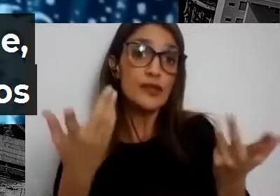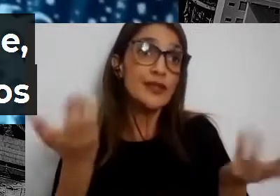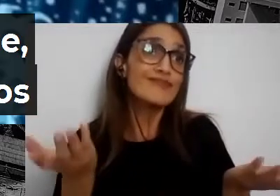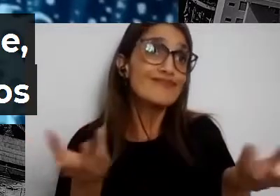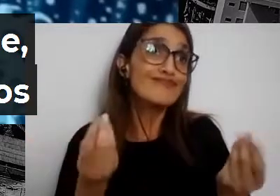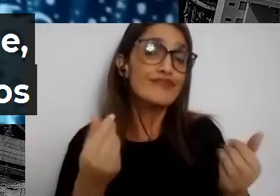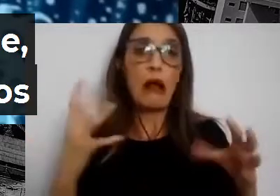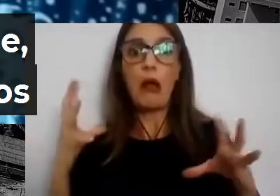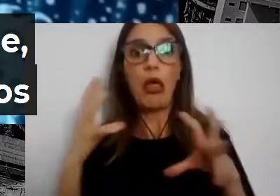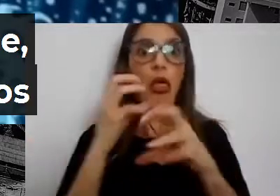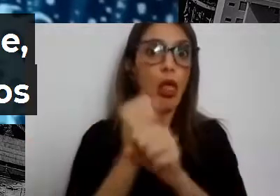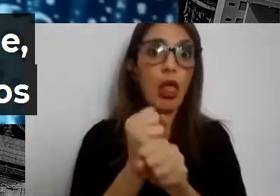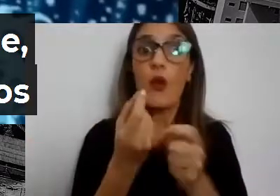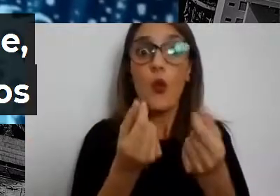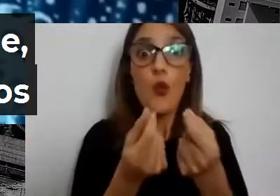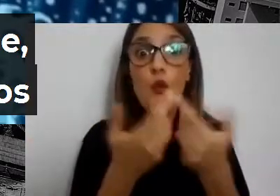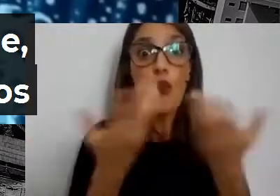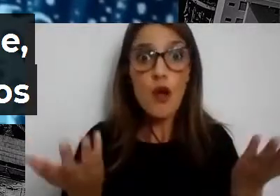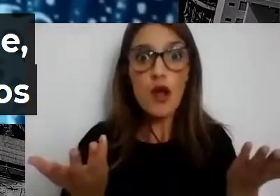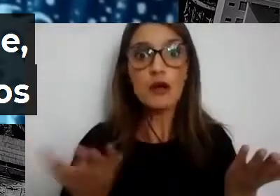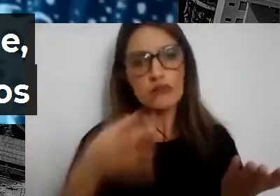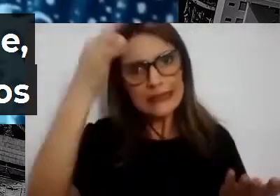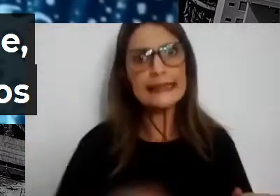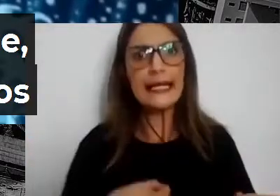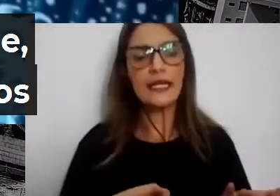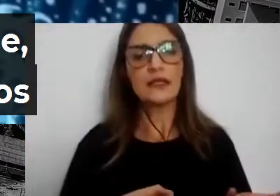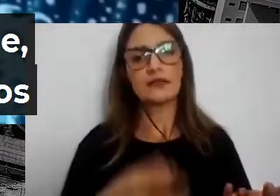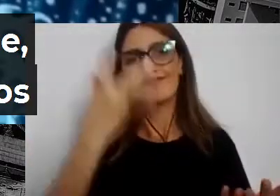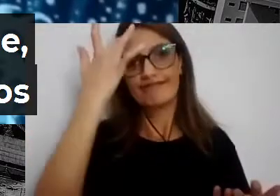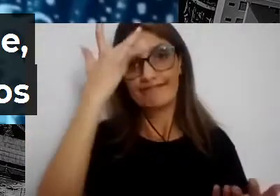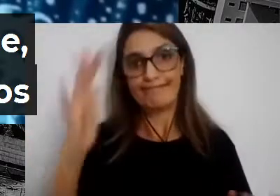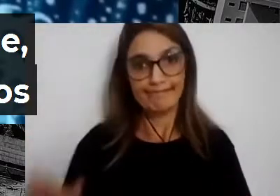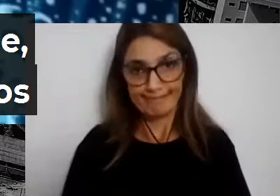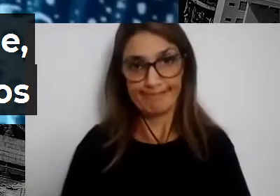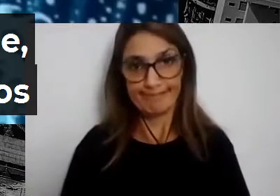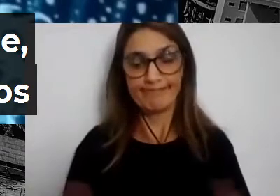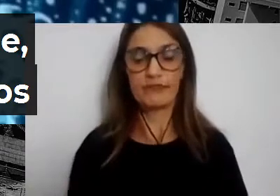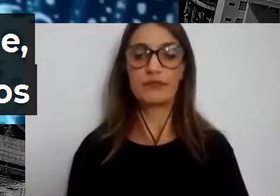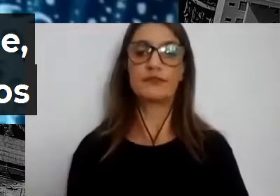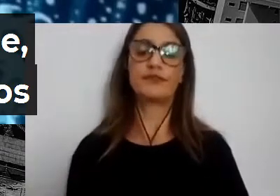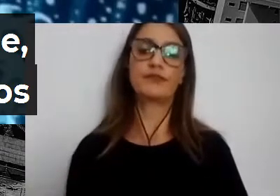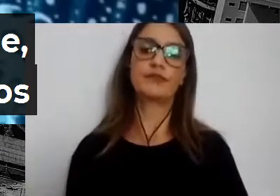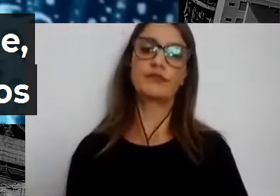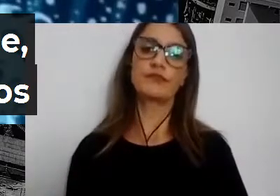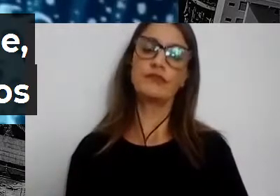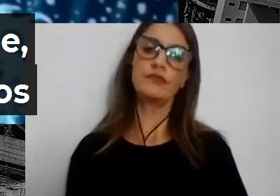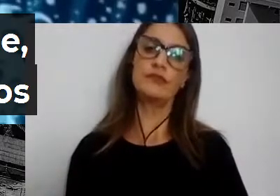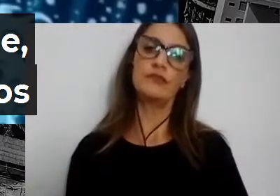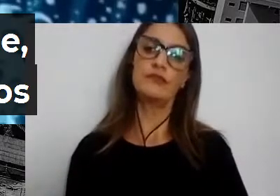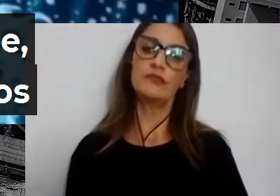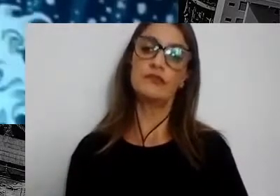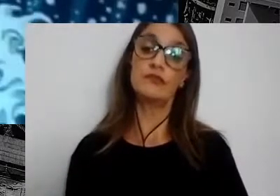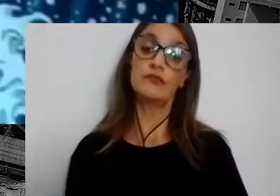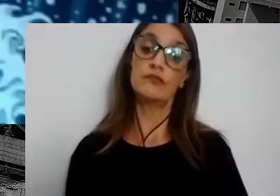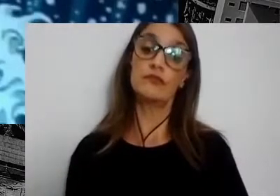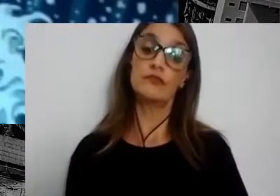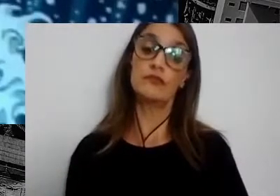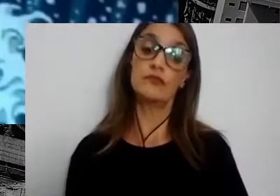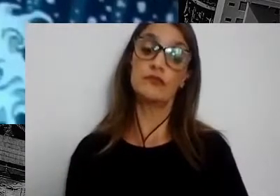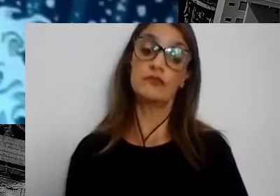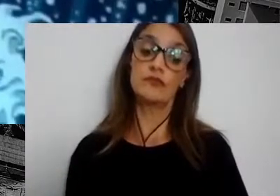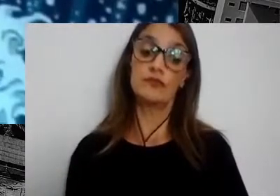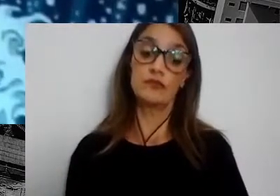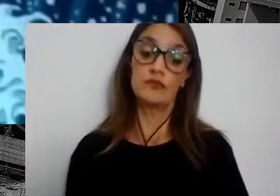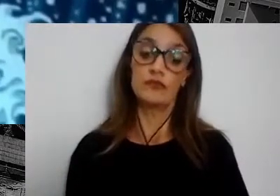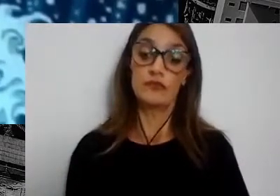and a land use planner for a park on something that would realize these benefits across the